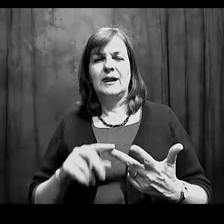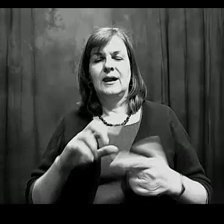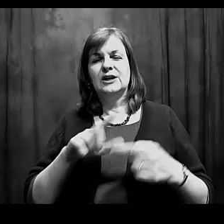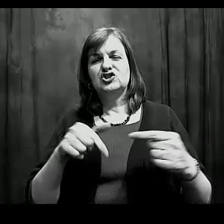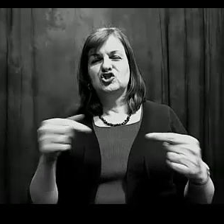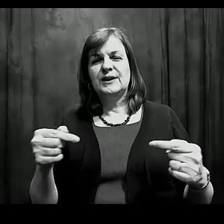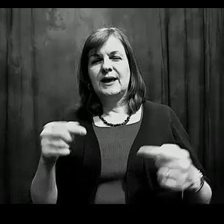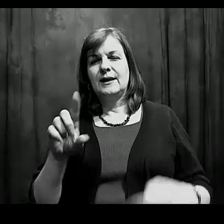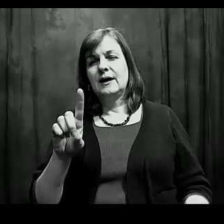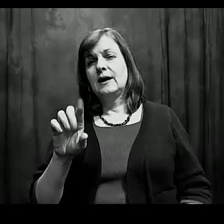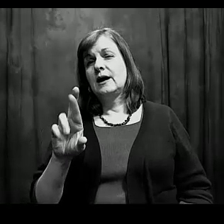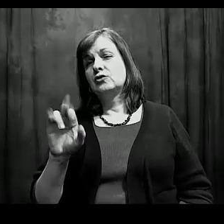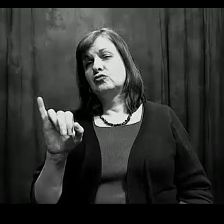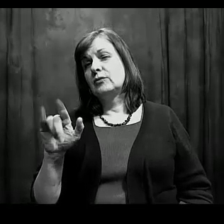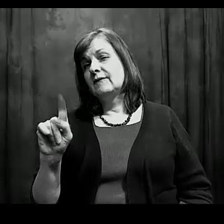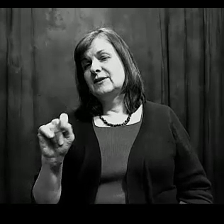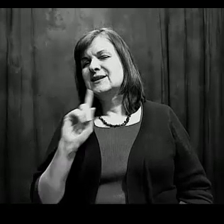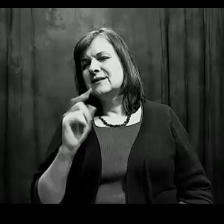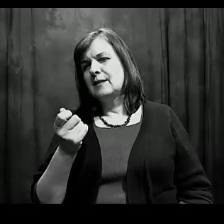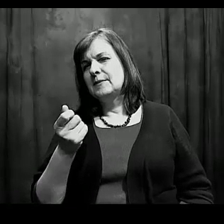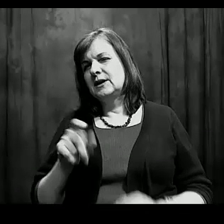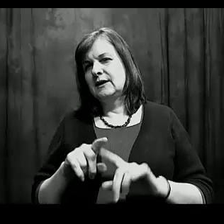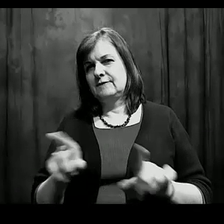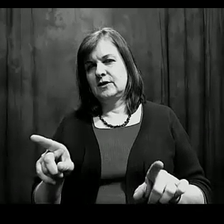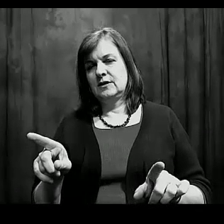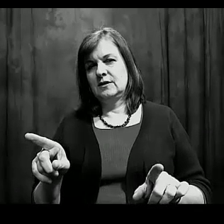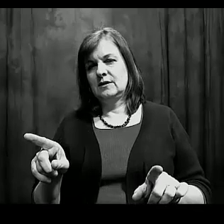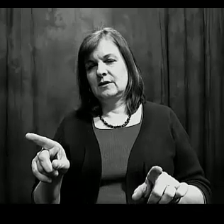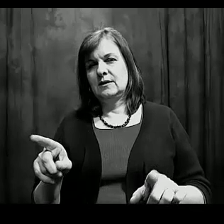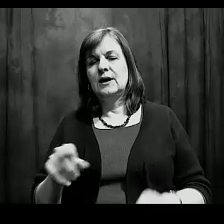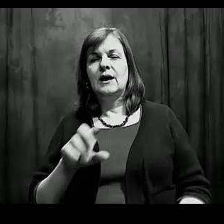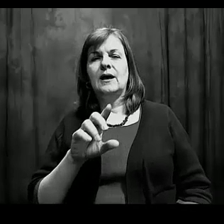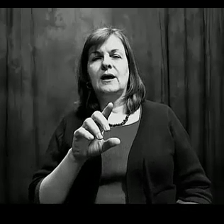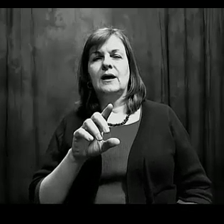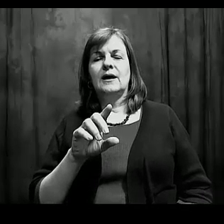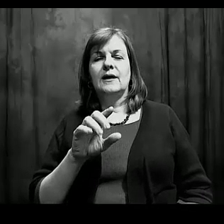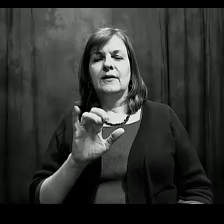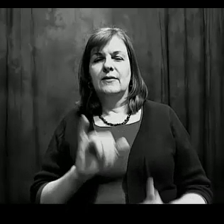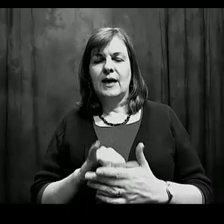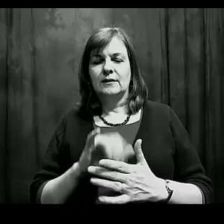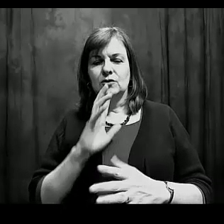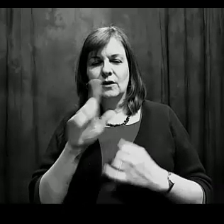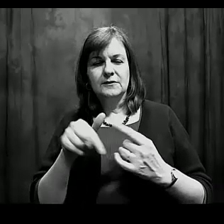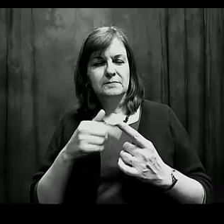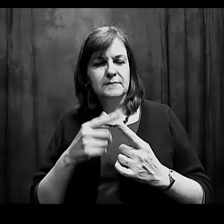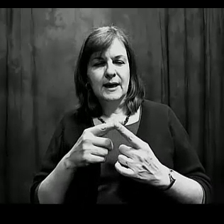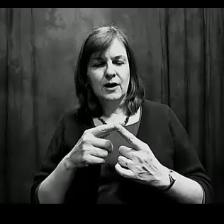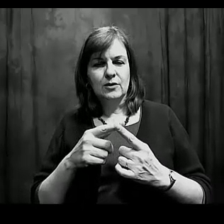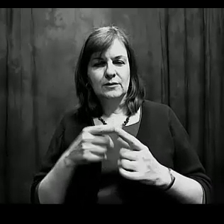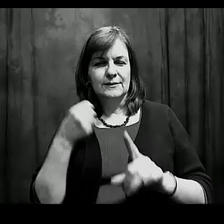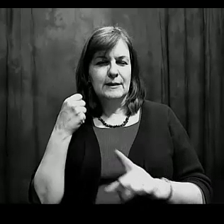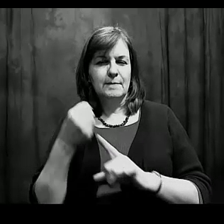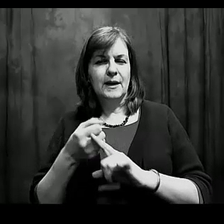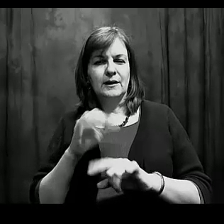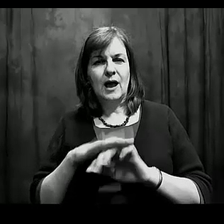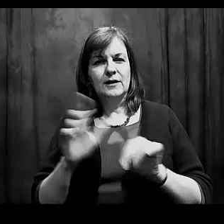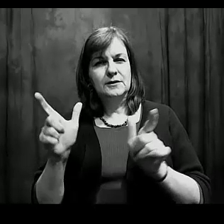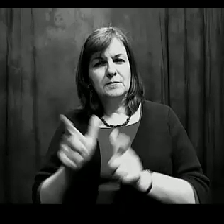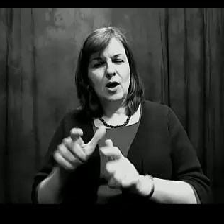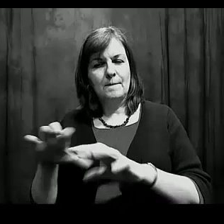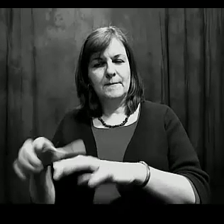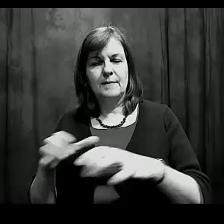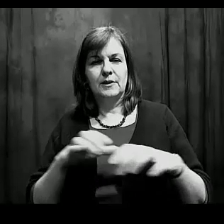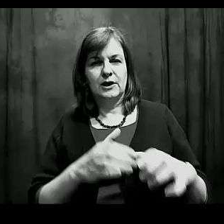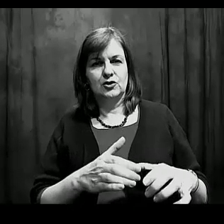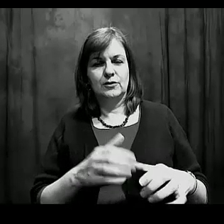Genetic drift is a little bit different. Genetic drift looks at impacts typically on small populations in